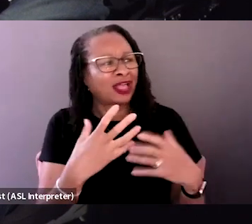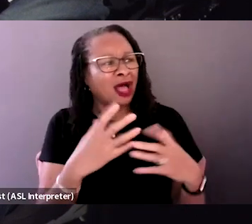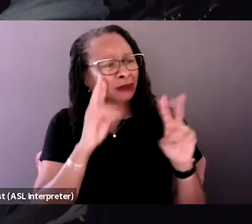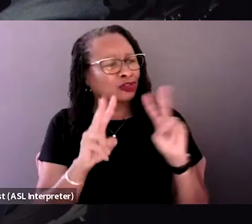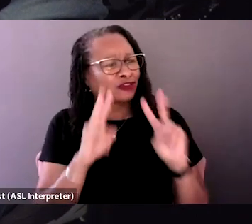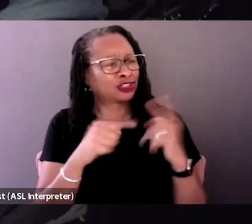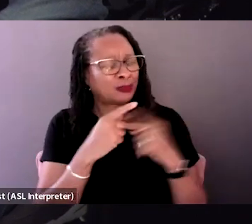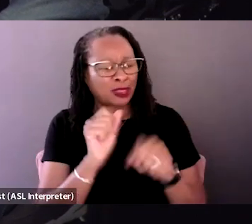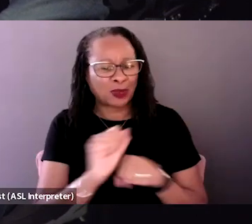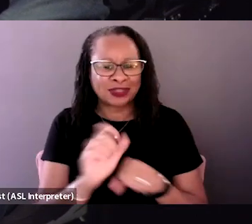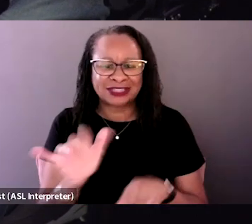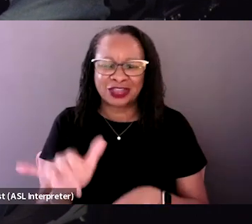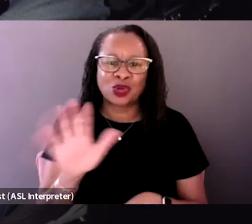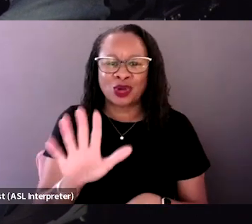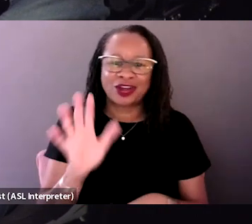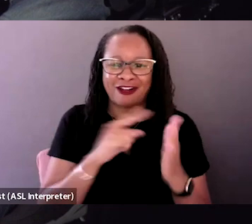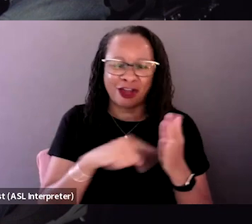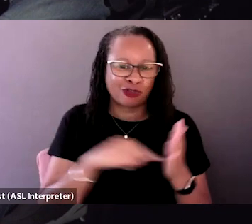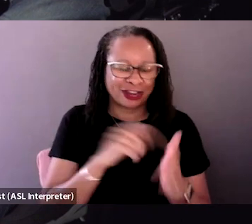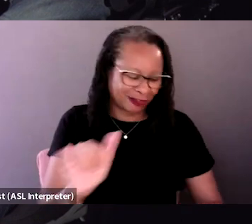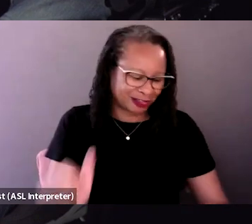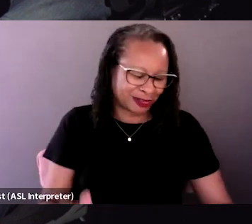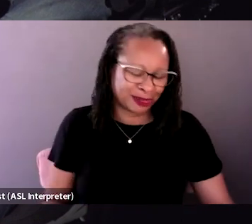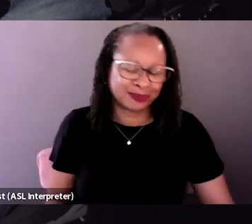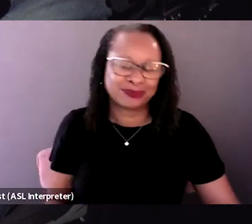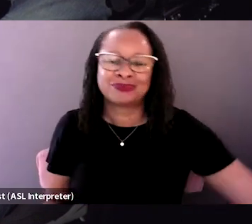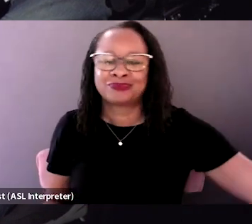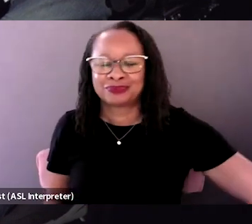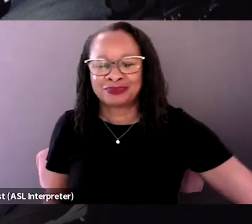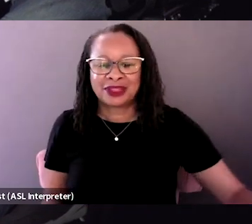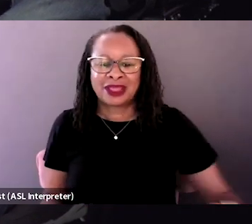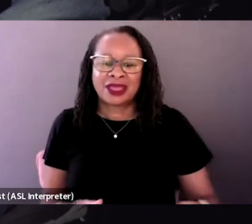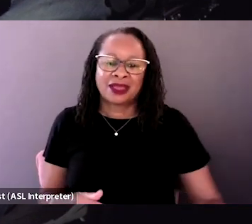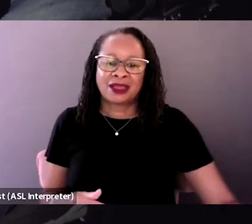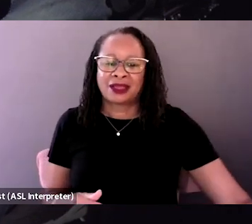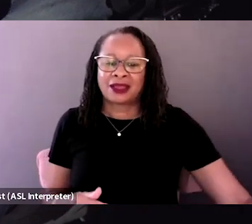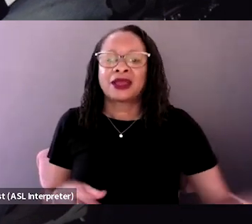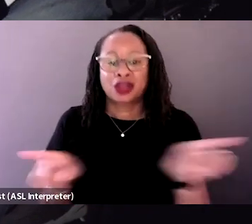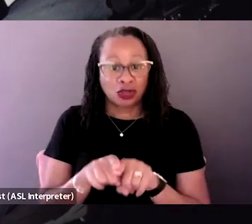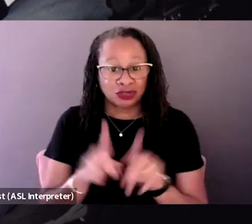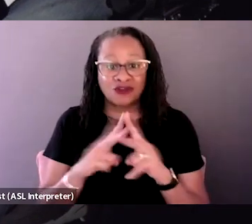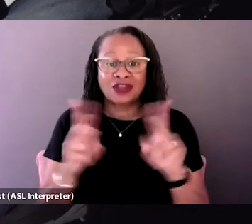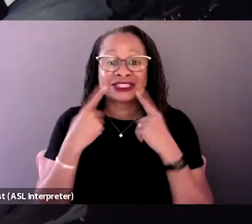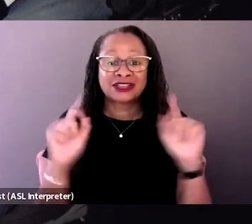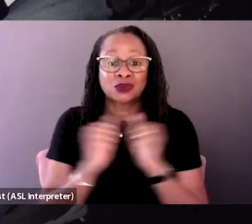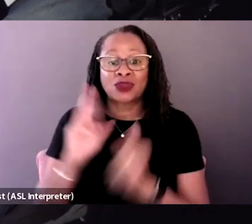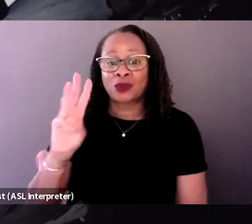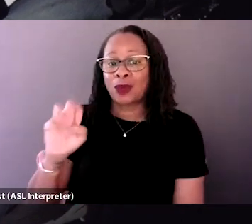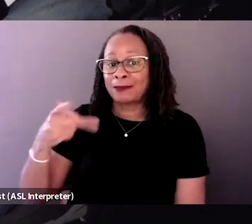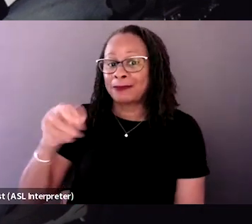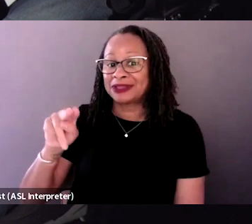art critic too. Absolutely. Absolutely. Also, he is very successful weapon